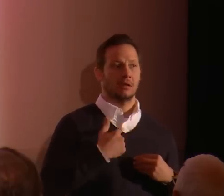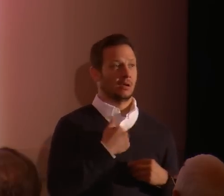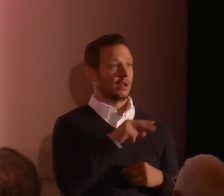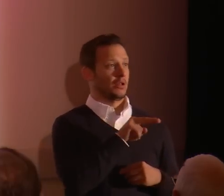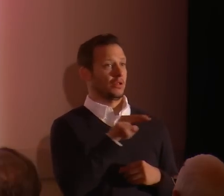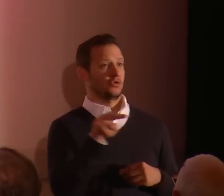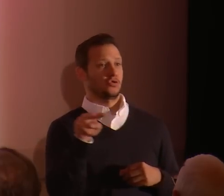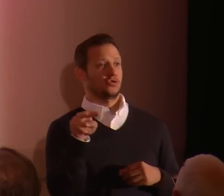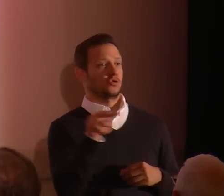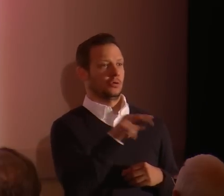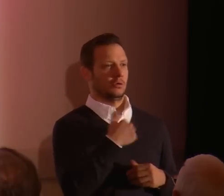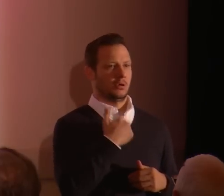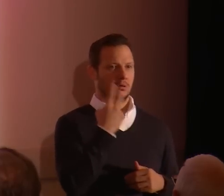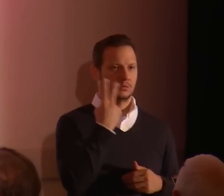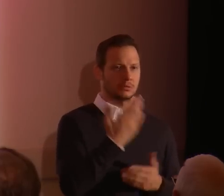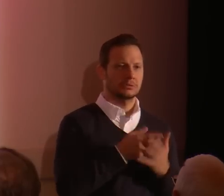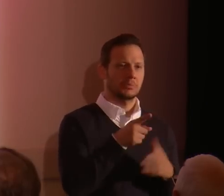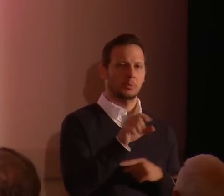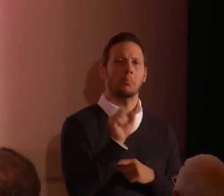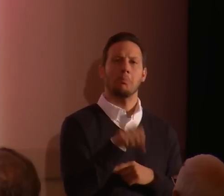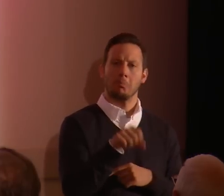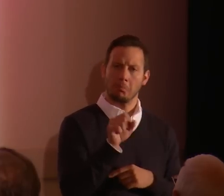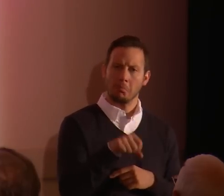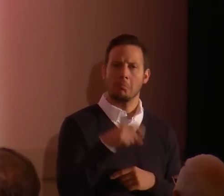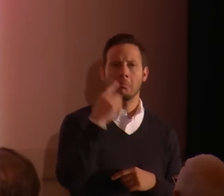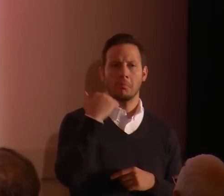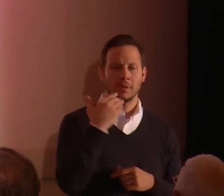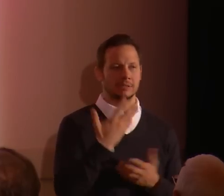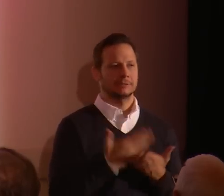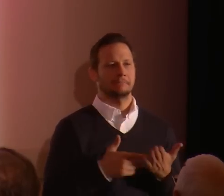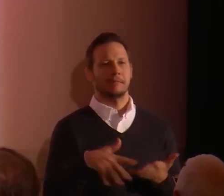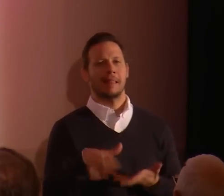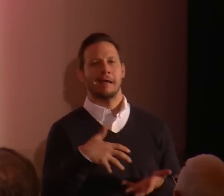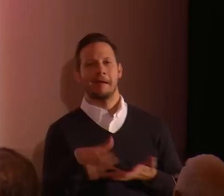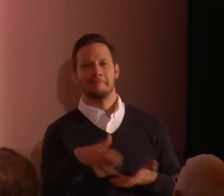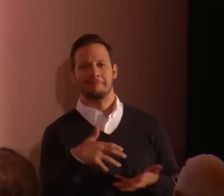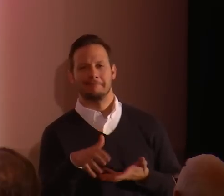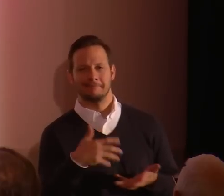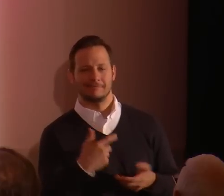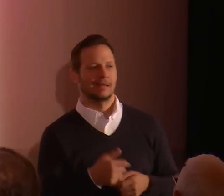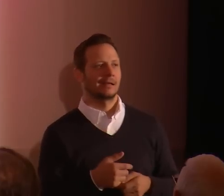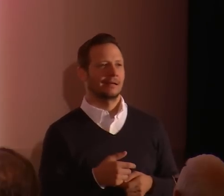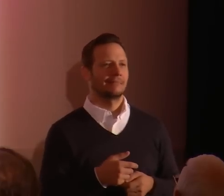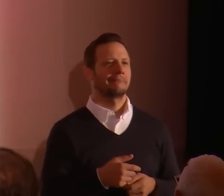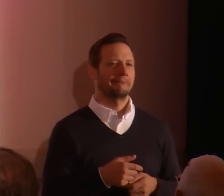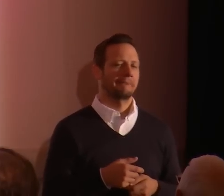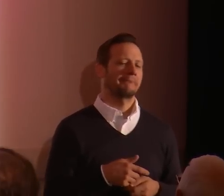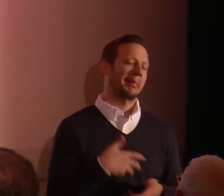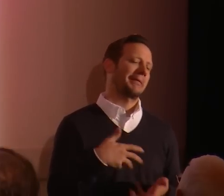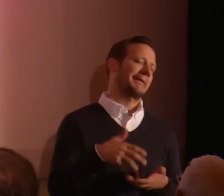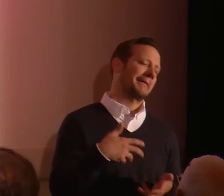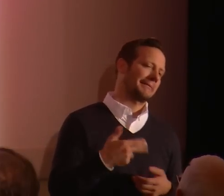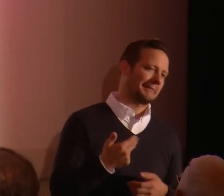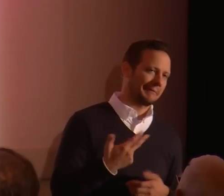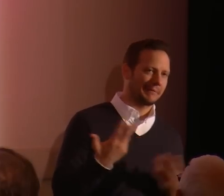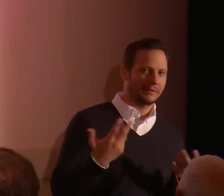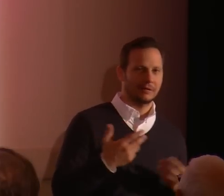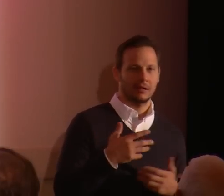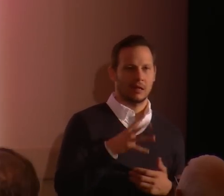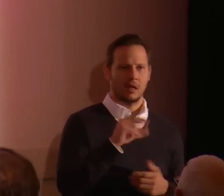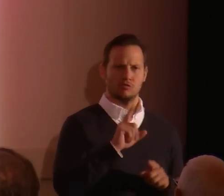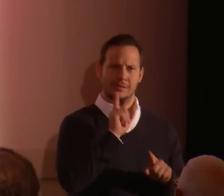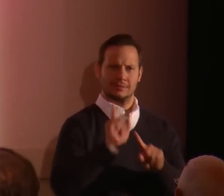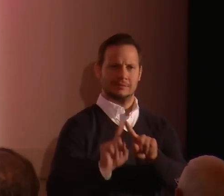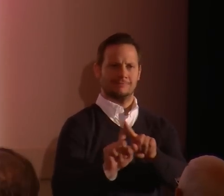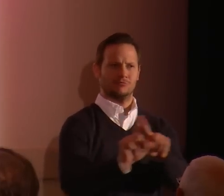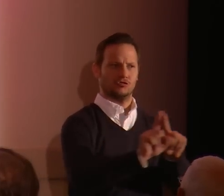clip went on, I saw people nodding, the laughter starts, and I can tell there's such a mix of reactions to